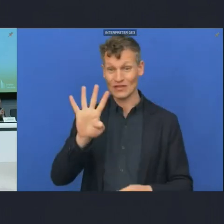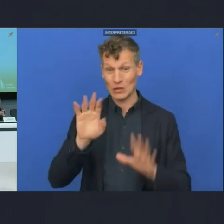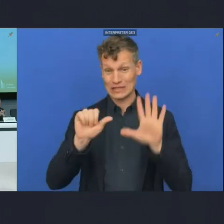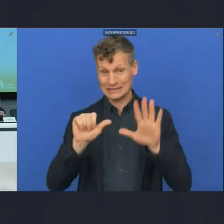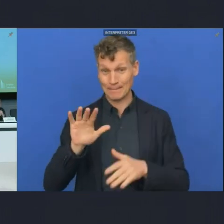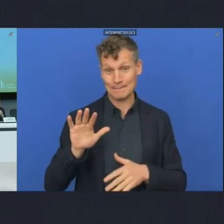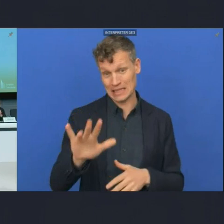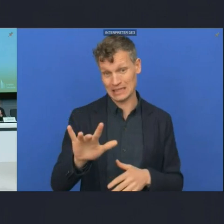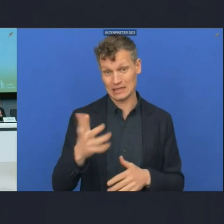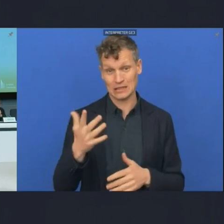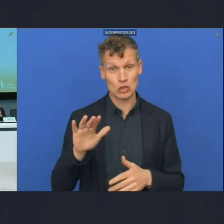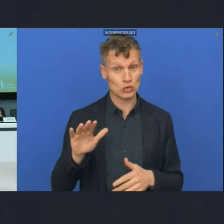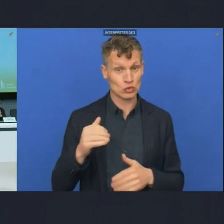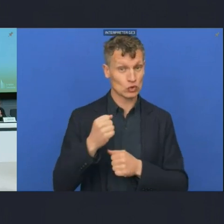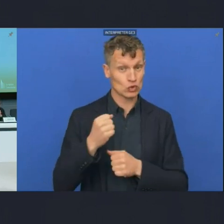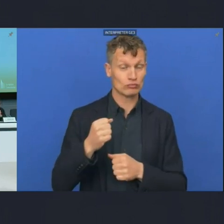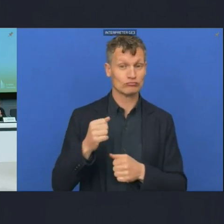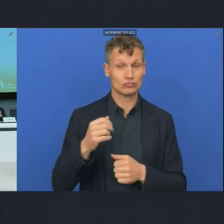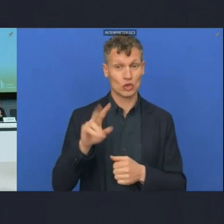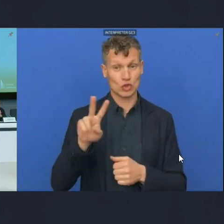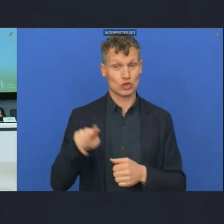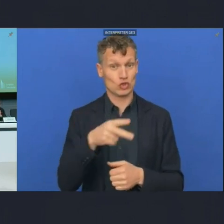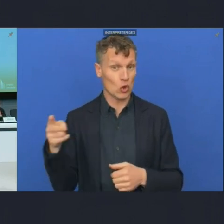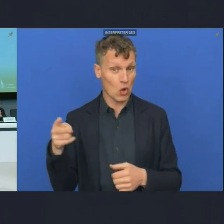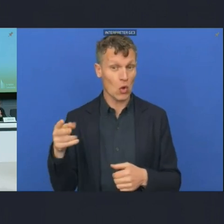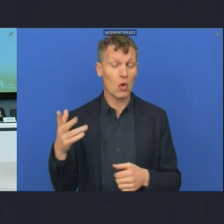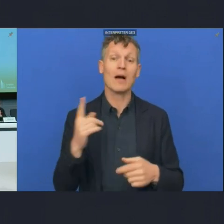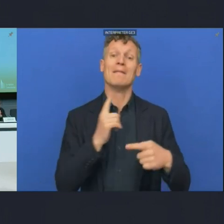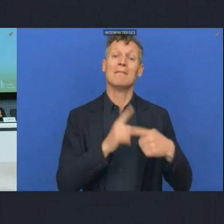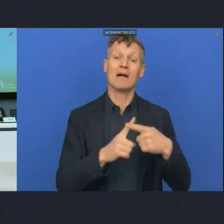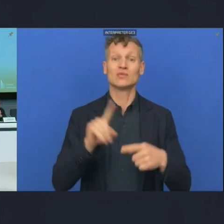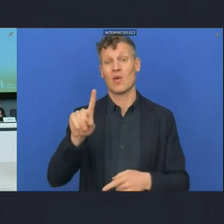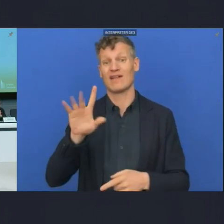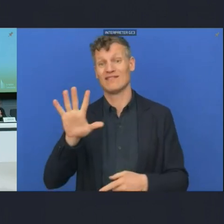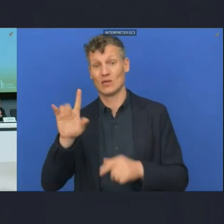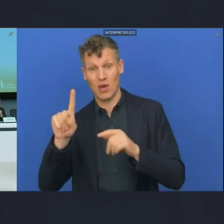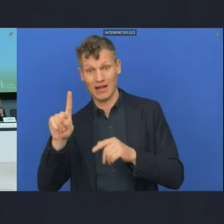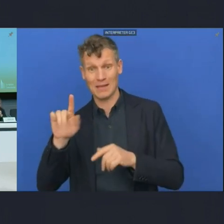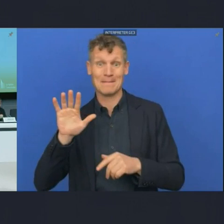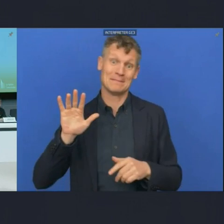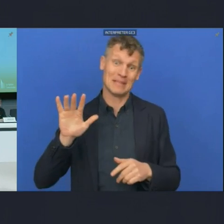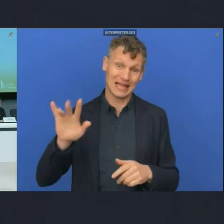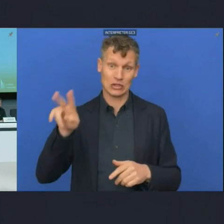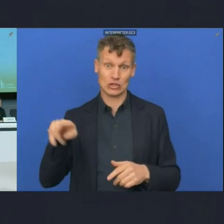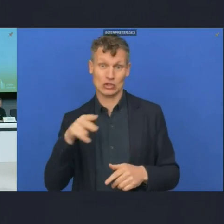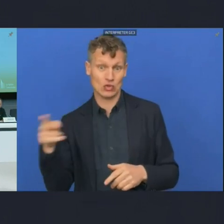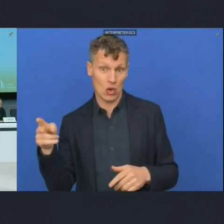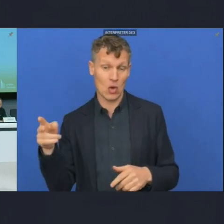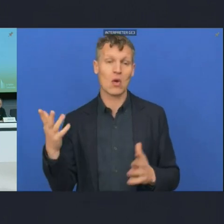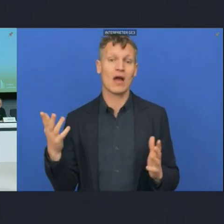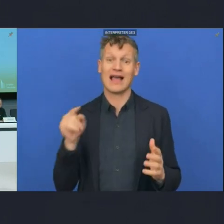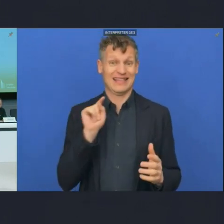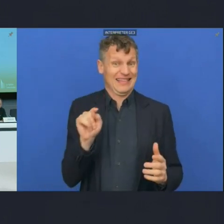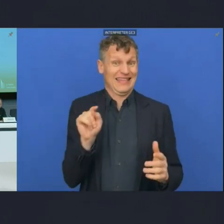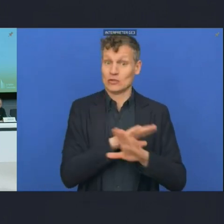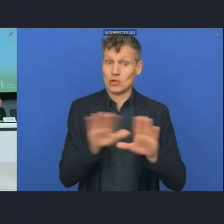of approximately 150 million euros. This doesn't cover amounts directed for sport by cities and municipalities that